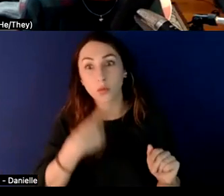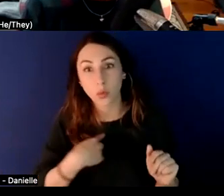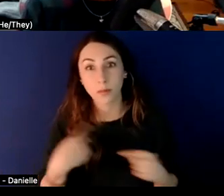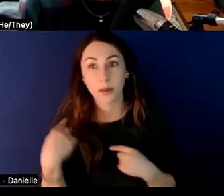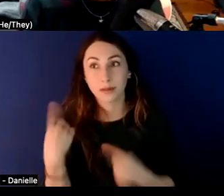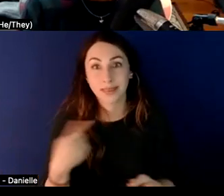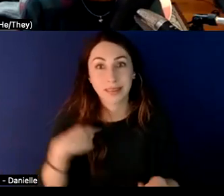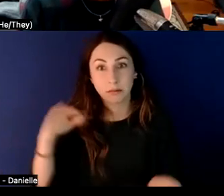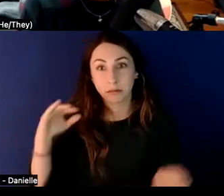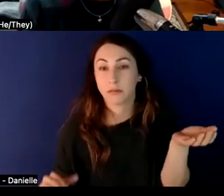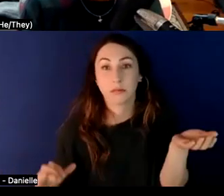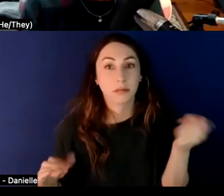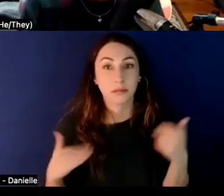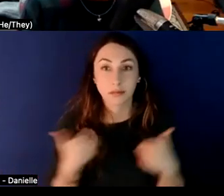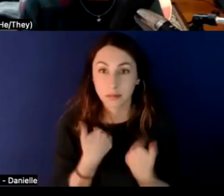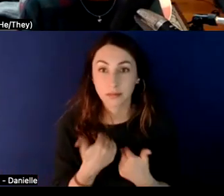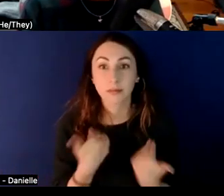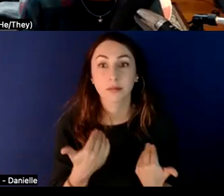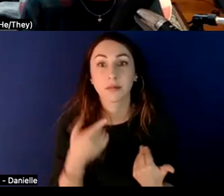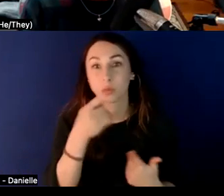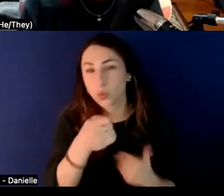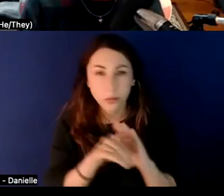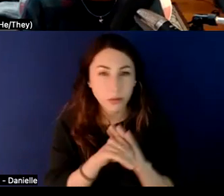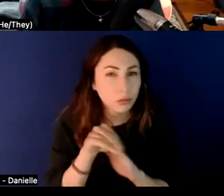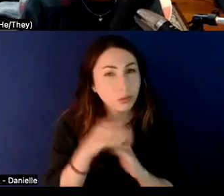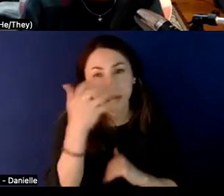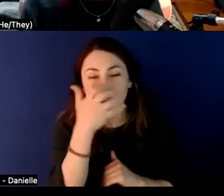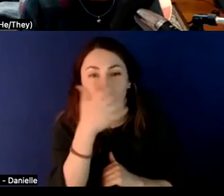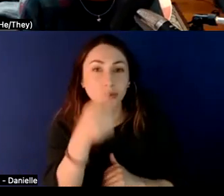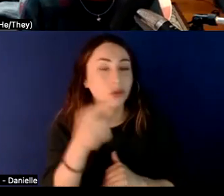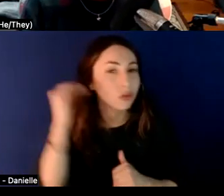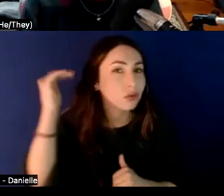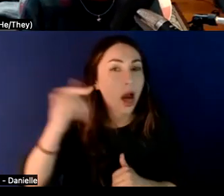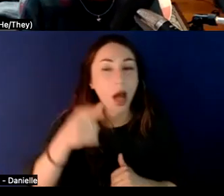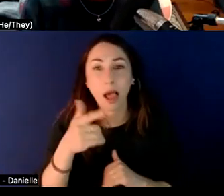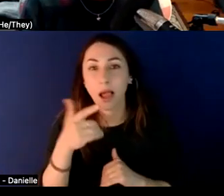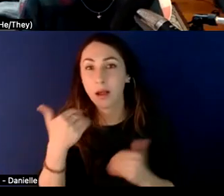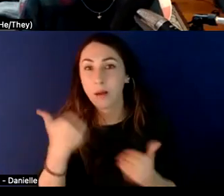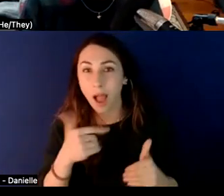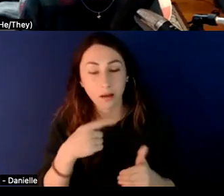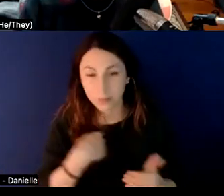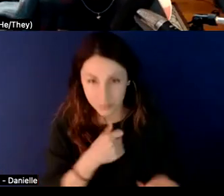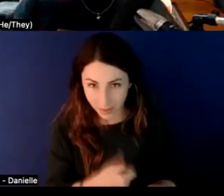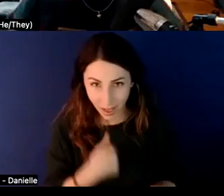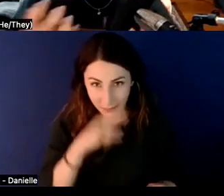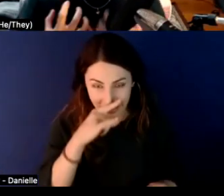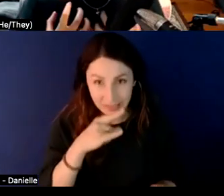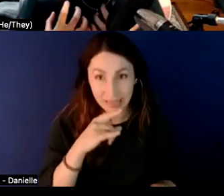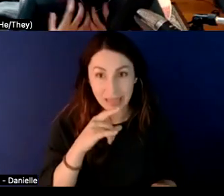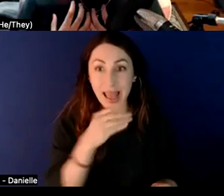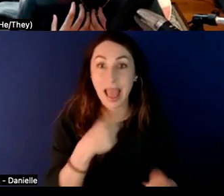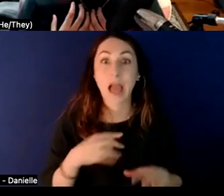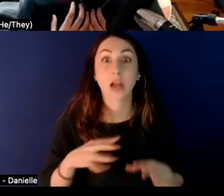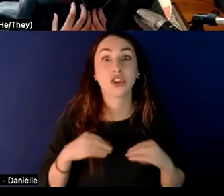mere digit that I was mature and grown and all of these things that I was not. And I took it so